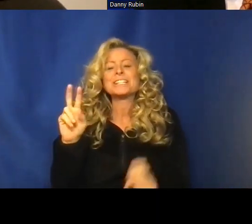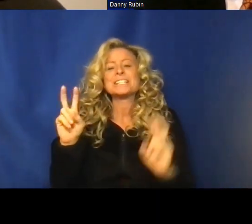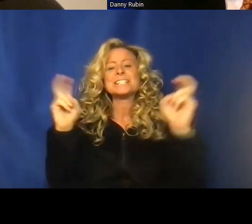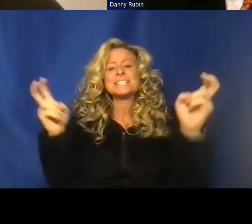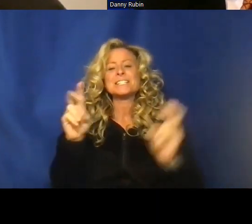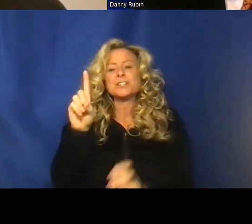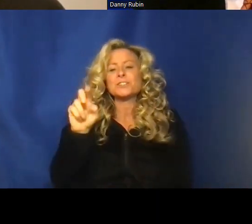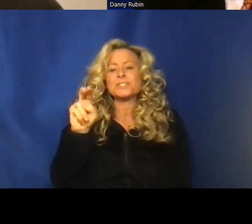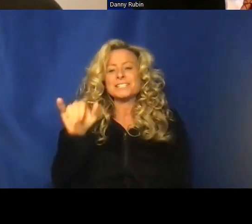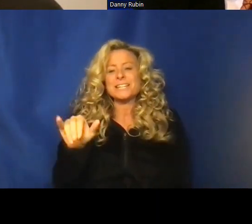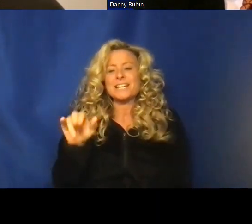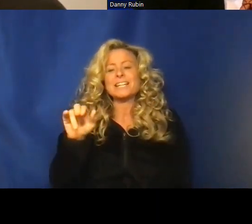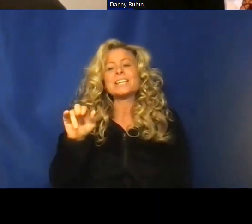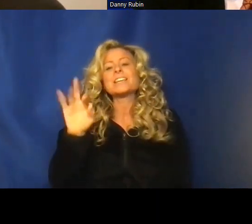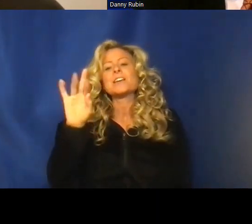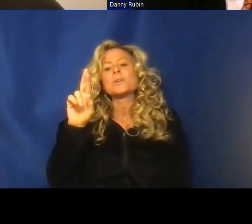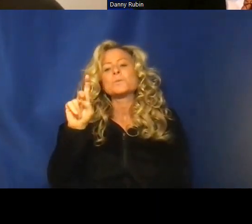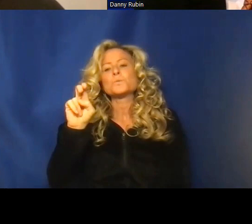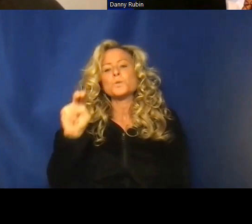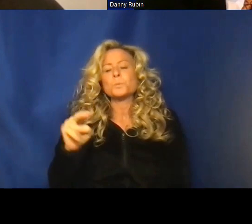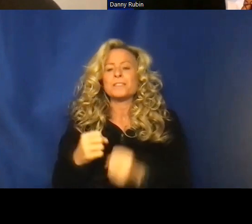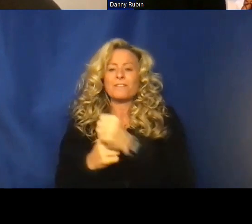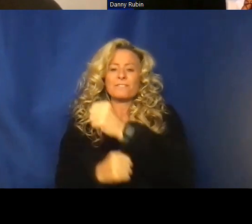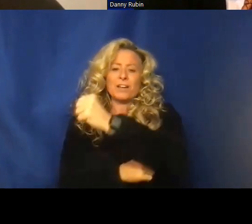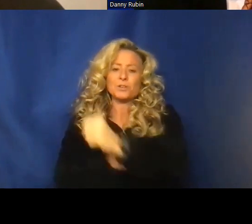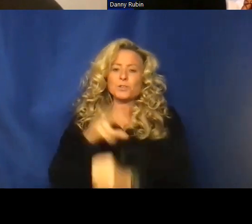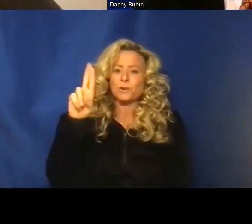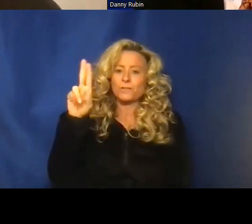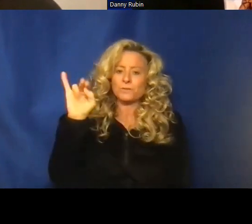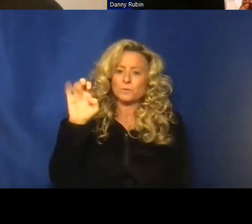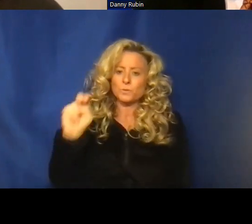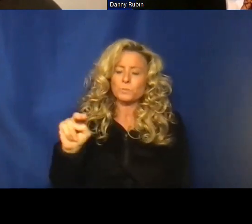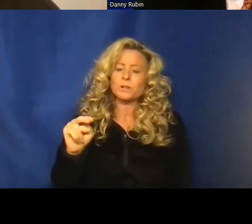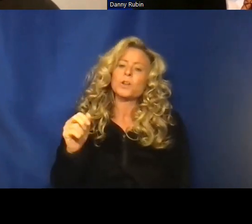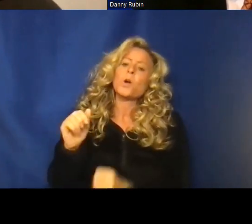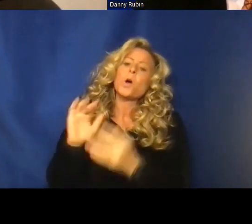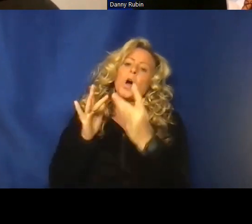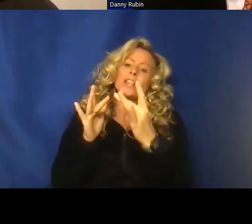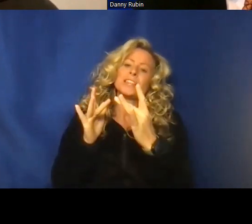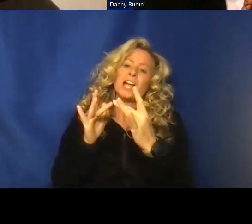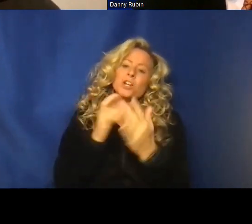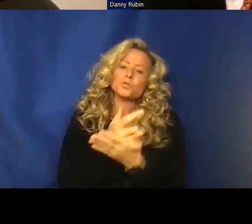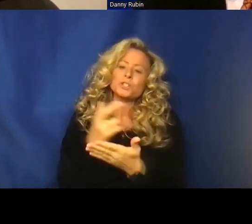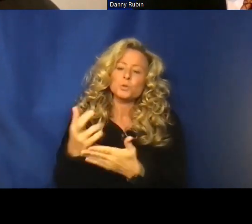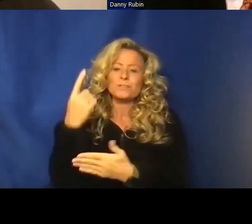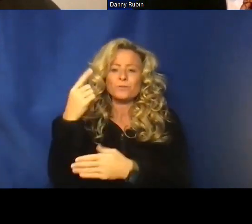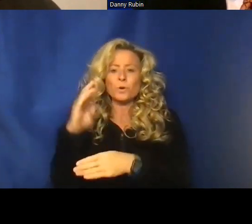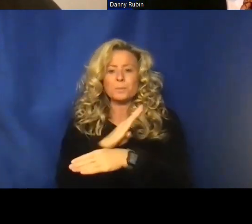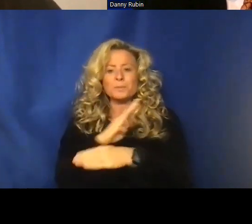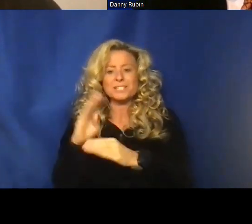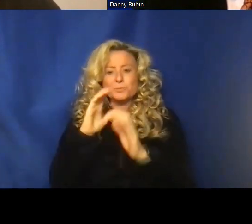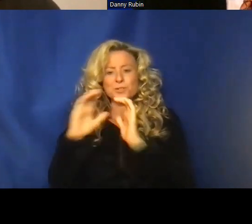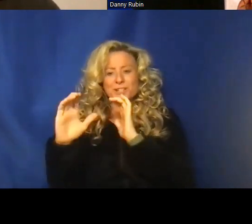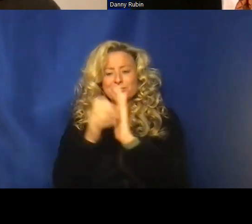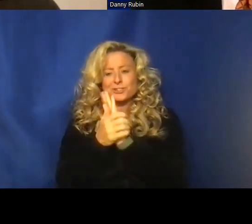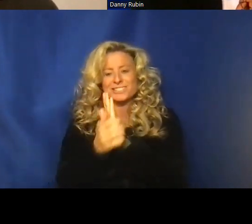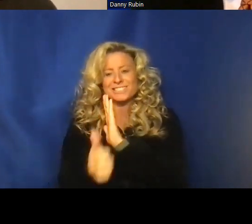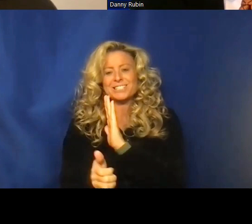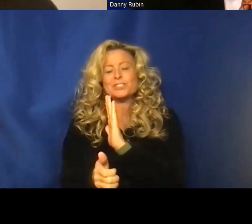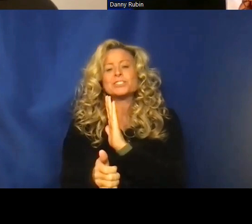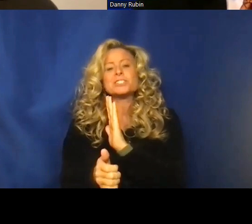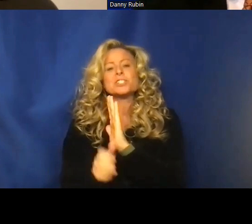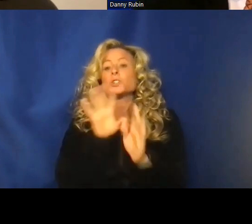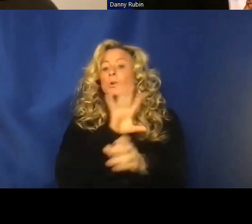of Rubin. We provide online resources for business communication skills